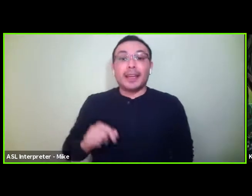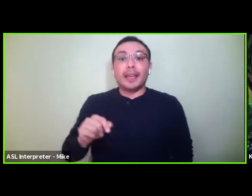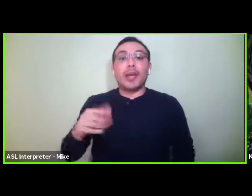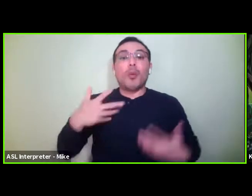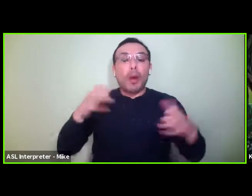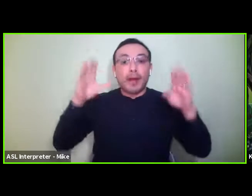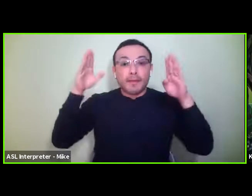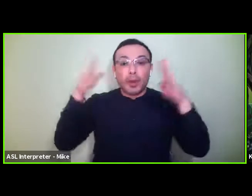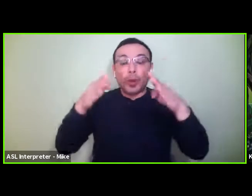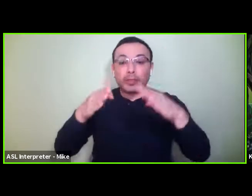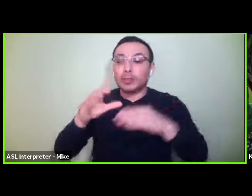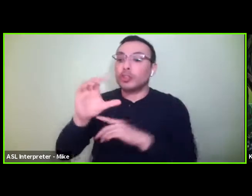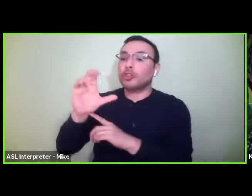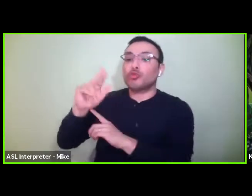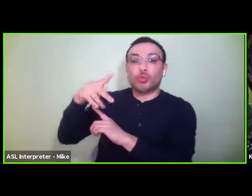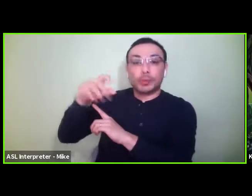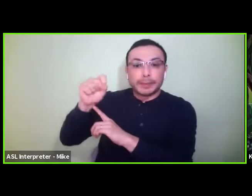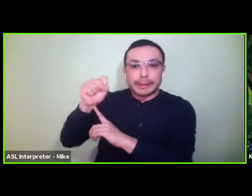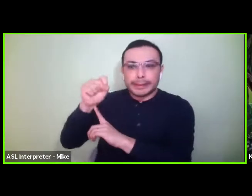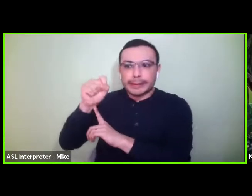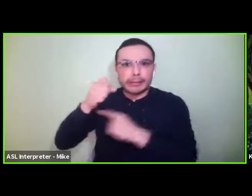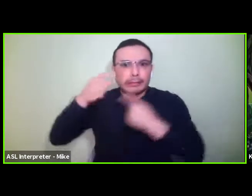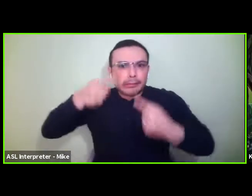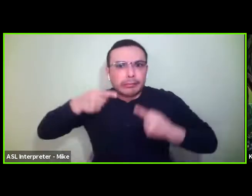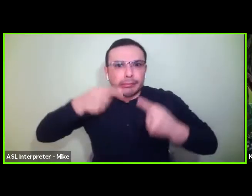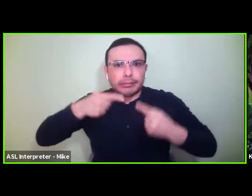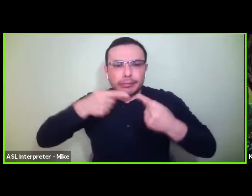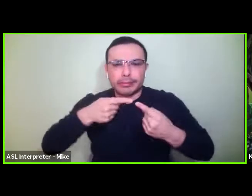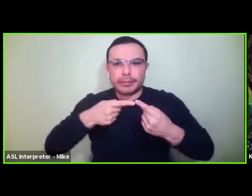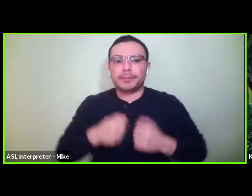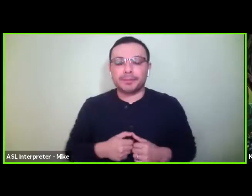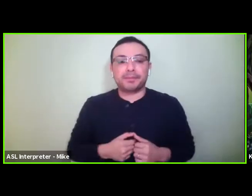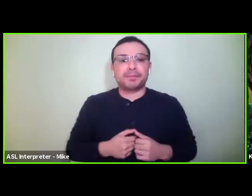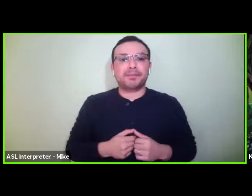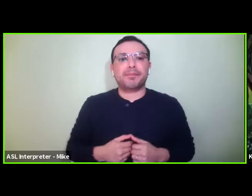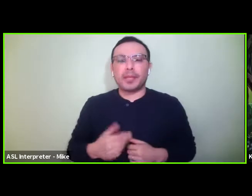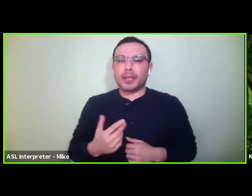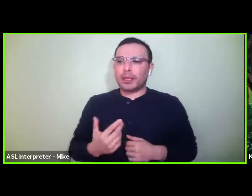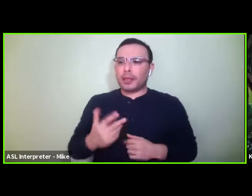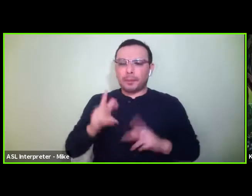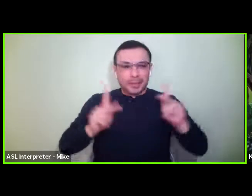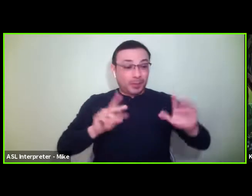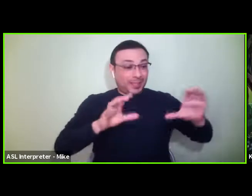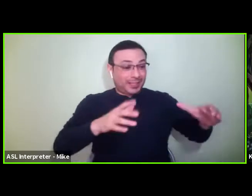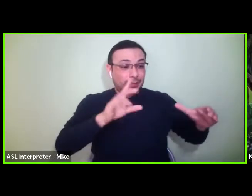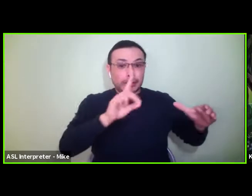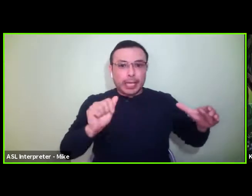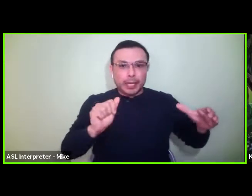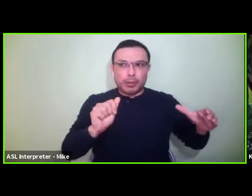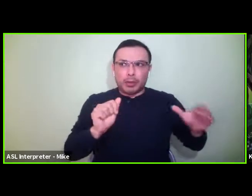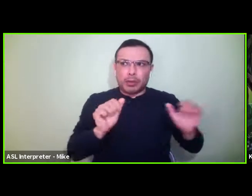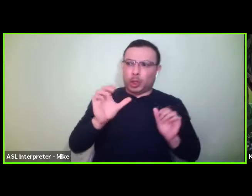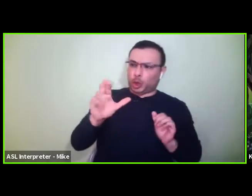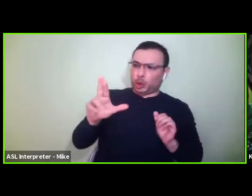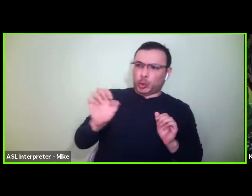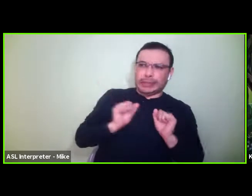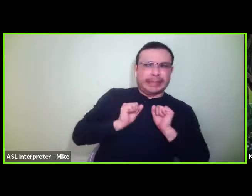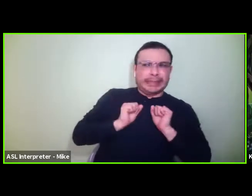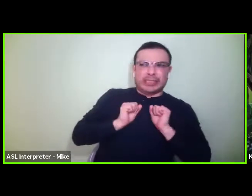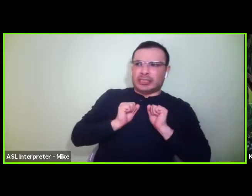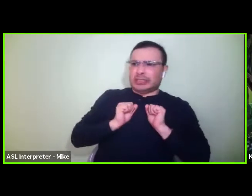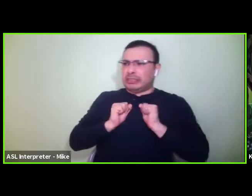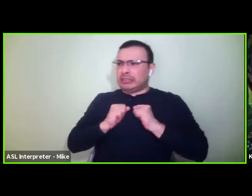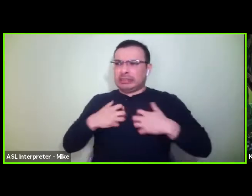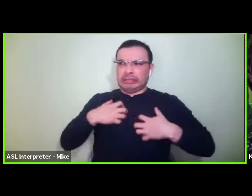The cure and the three C's. Why are disabled people so hesitant about the cure? Perhaps because it